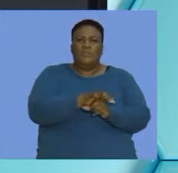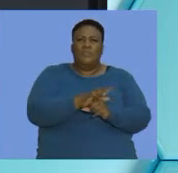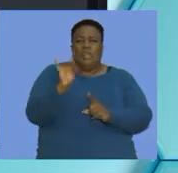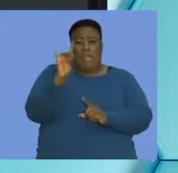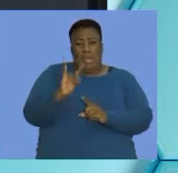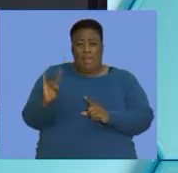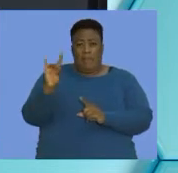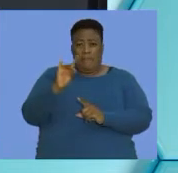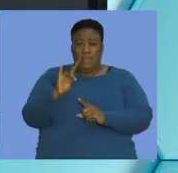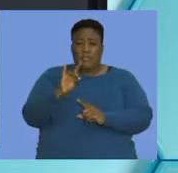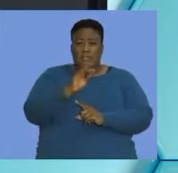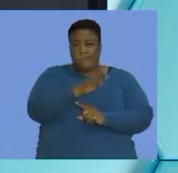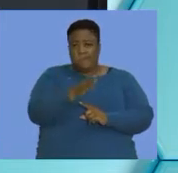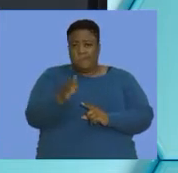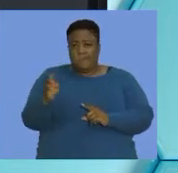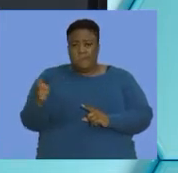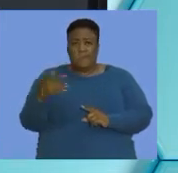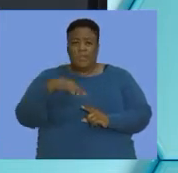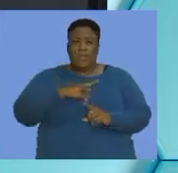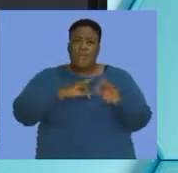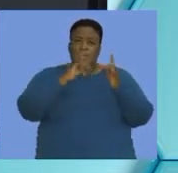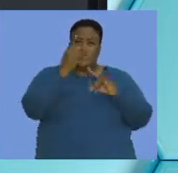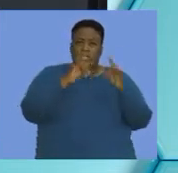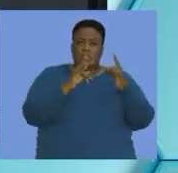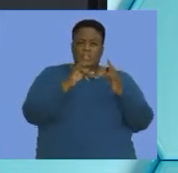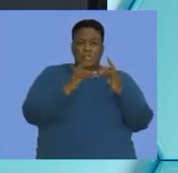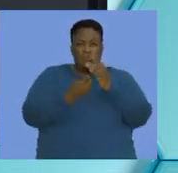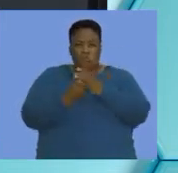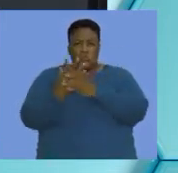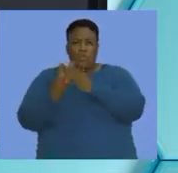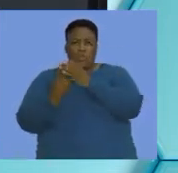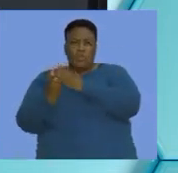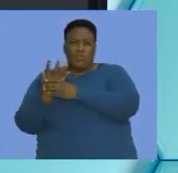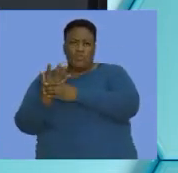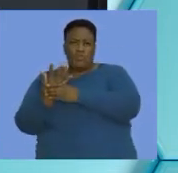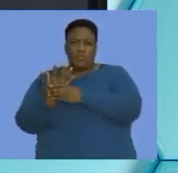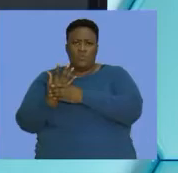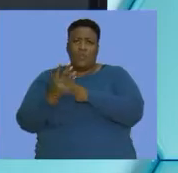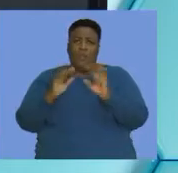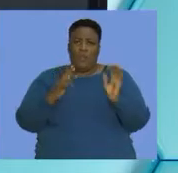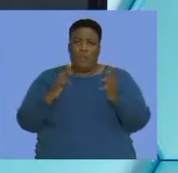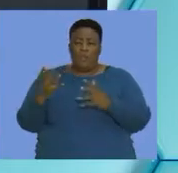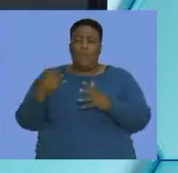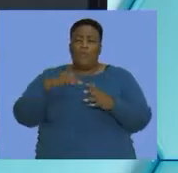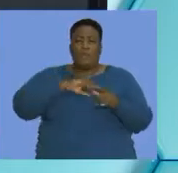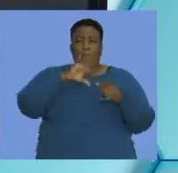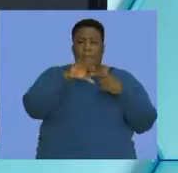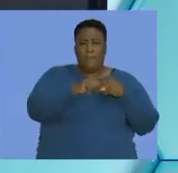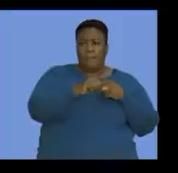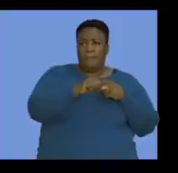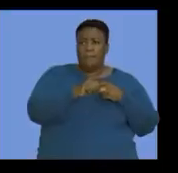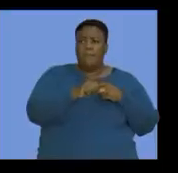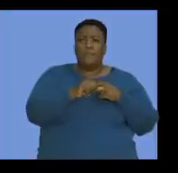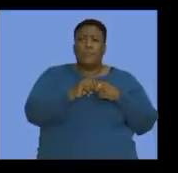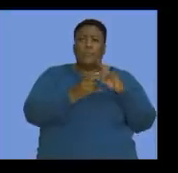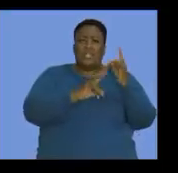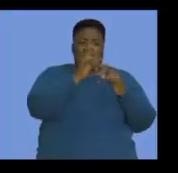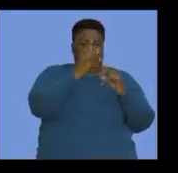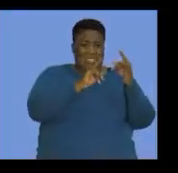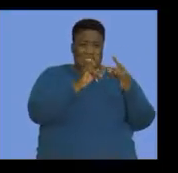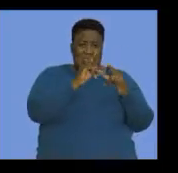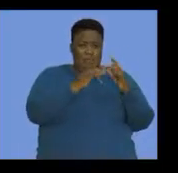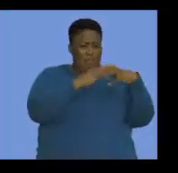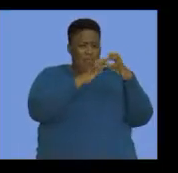as cities grow and how they start to grow and start encroaching on land outside cities, we find that